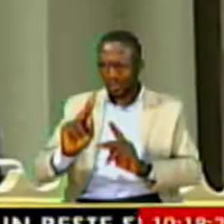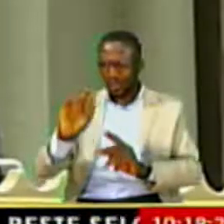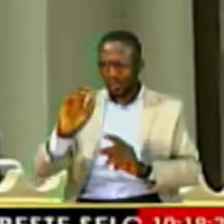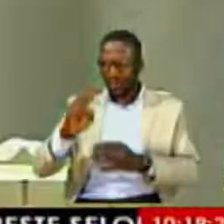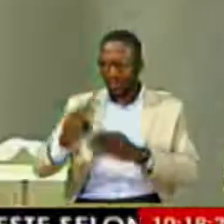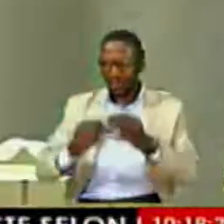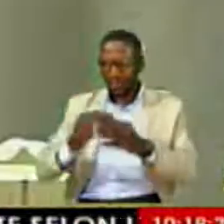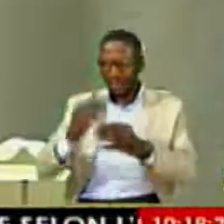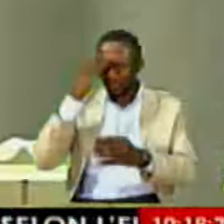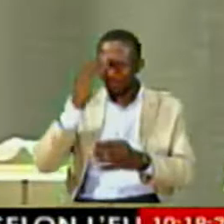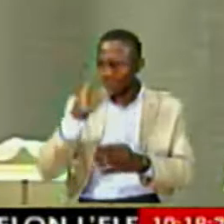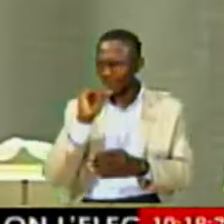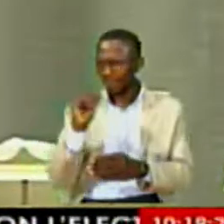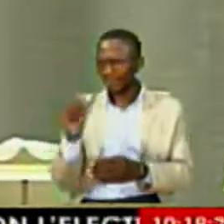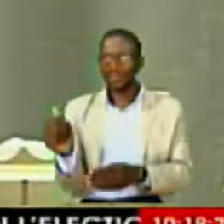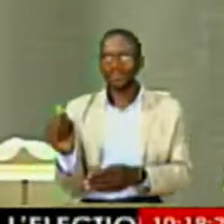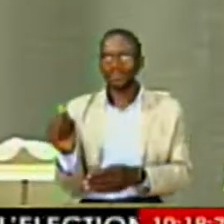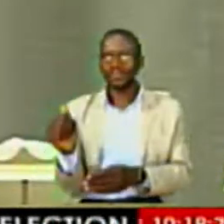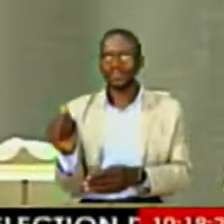Amen.